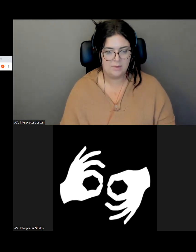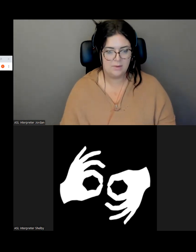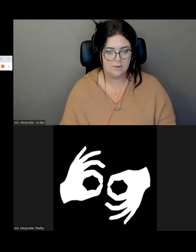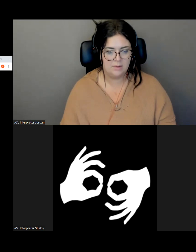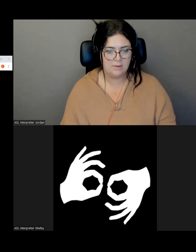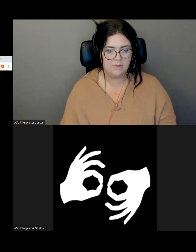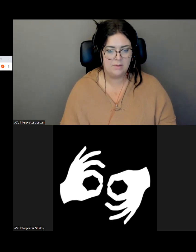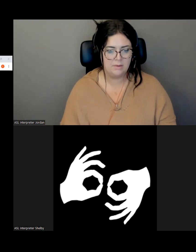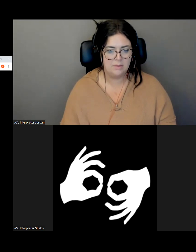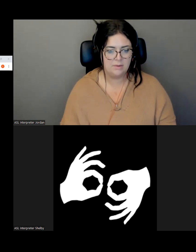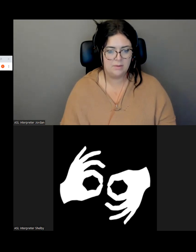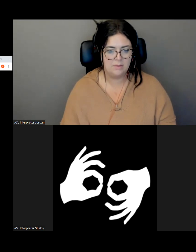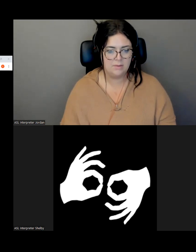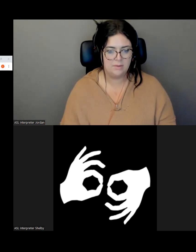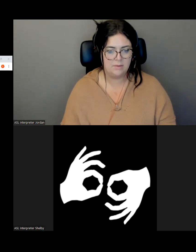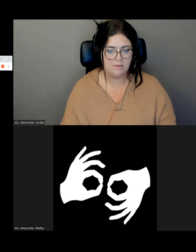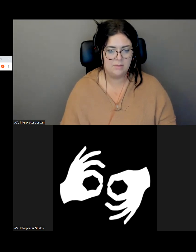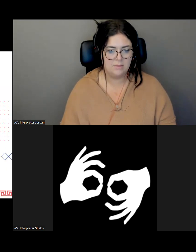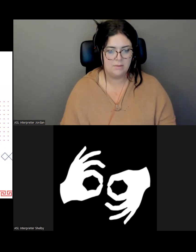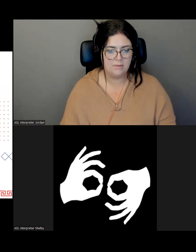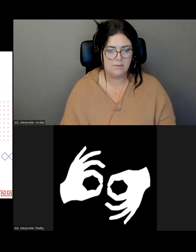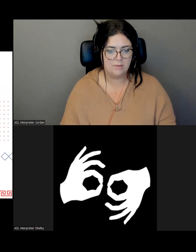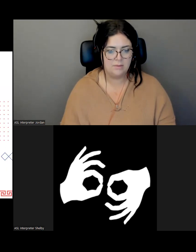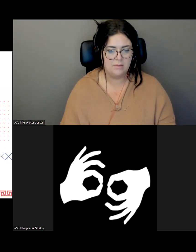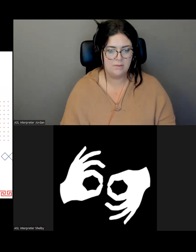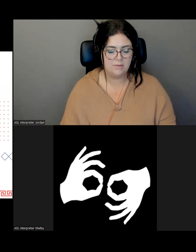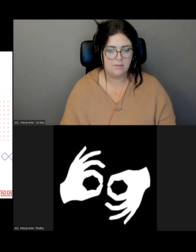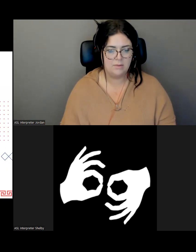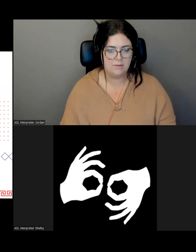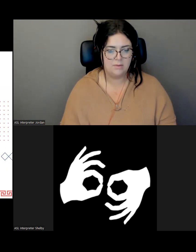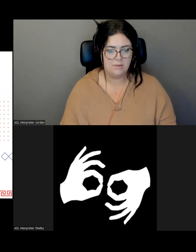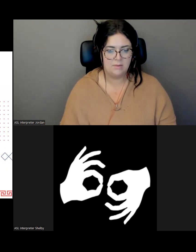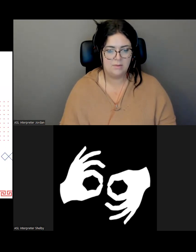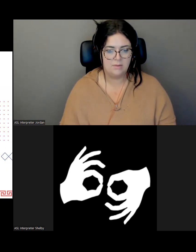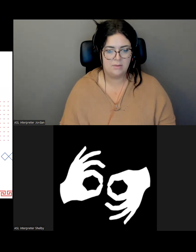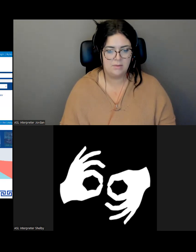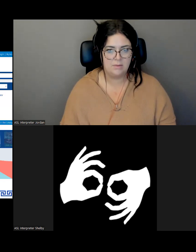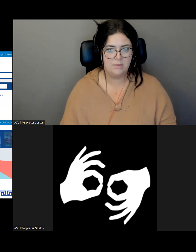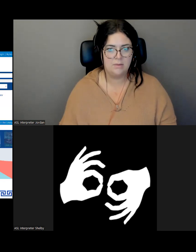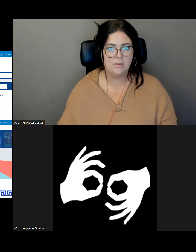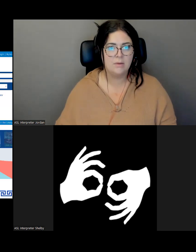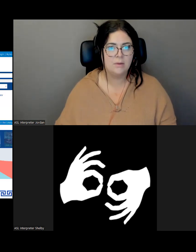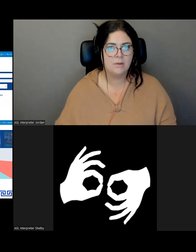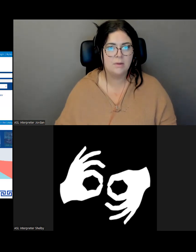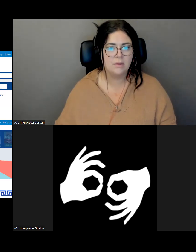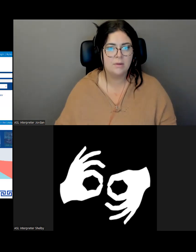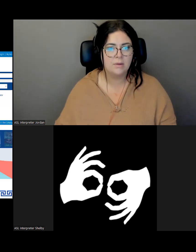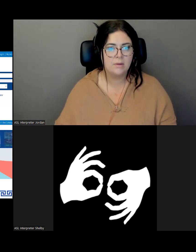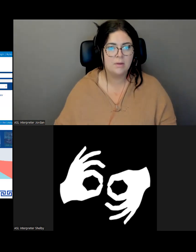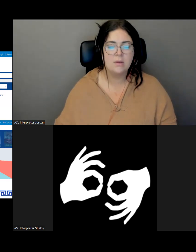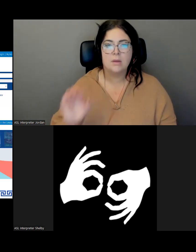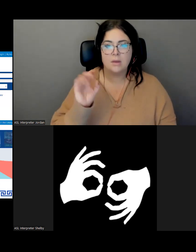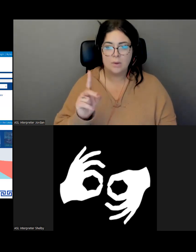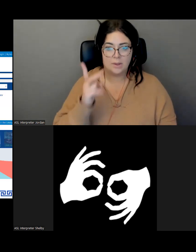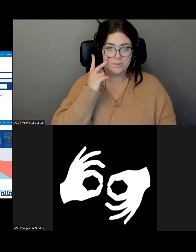my slides. Okay, so you see my PowerPoint slide now? Yes, we do. Okay, great. So, well, first